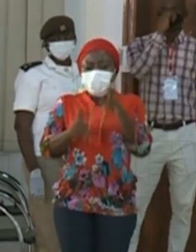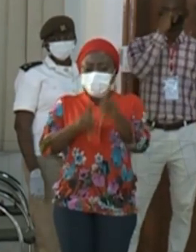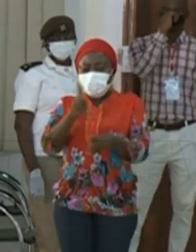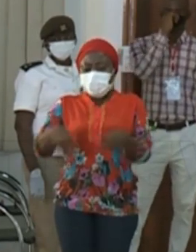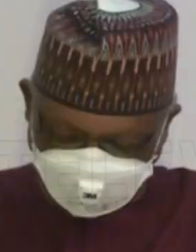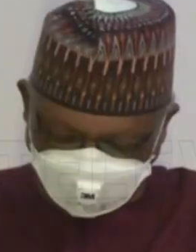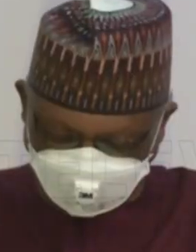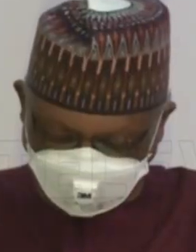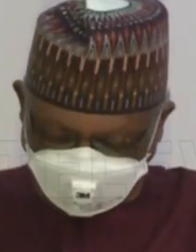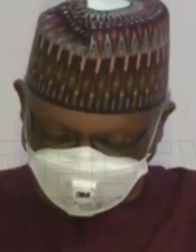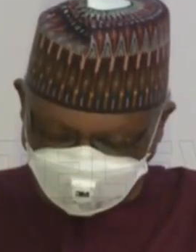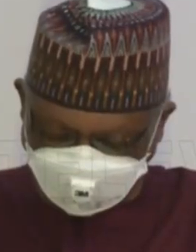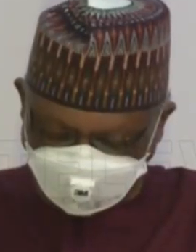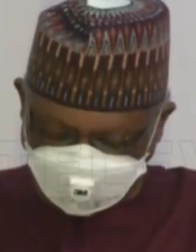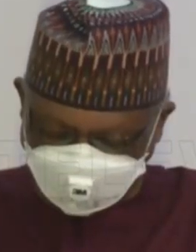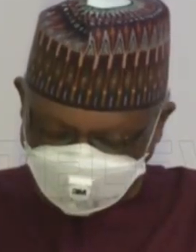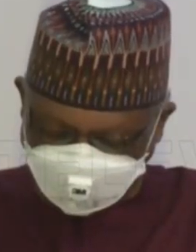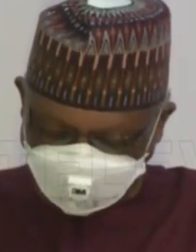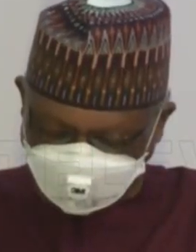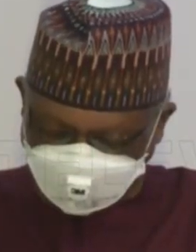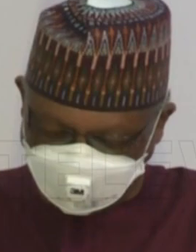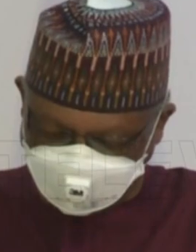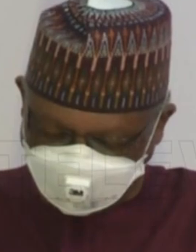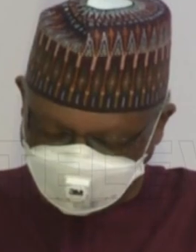can this be ascertained?